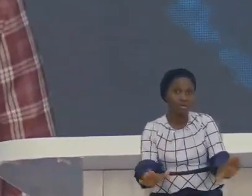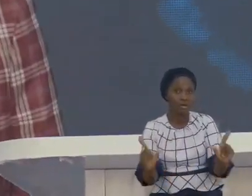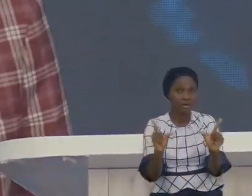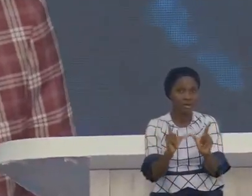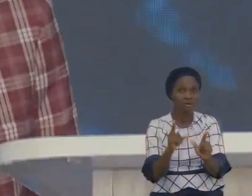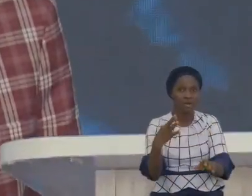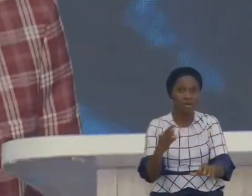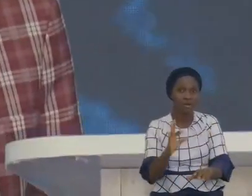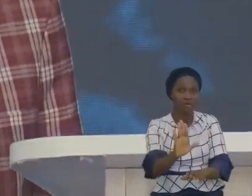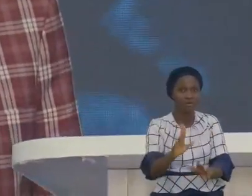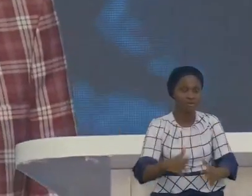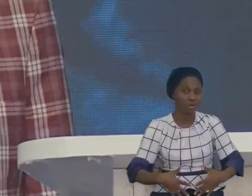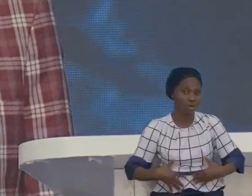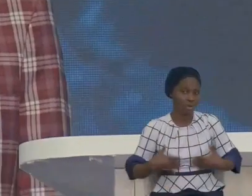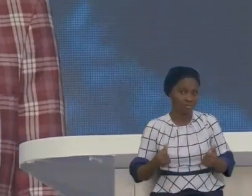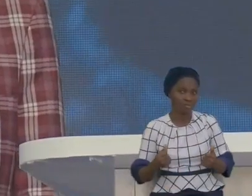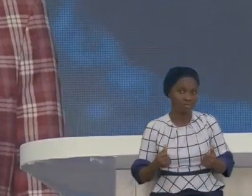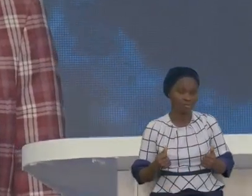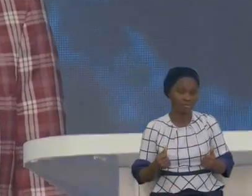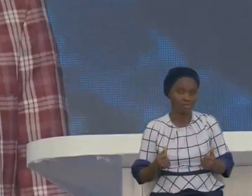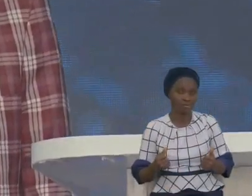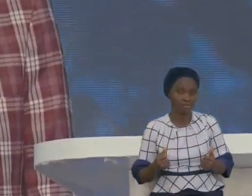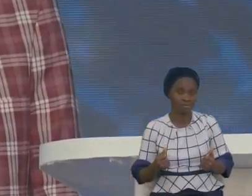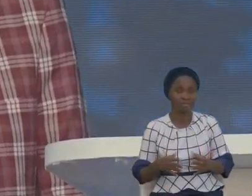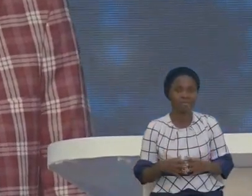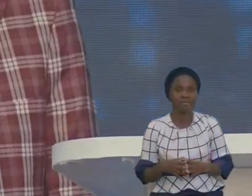There's a level called despair.